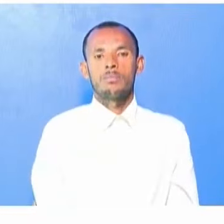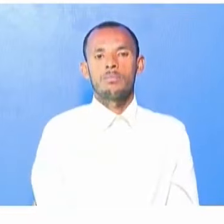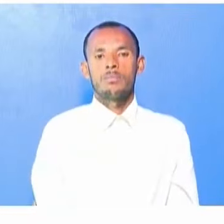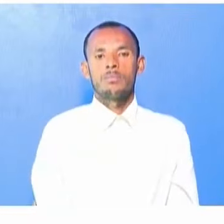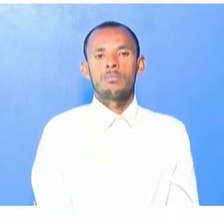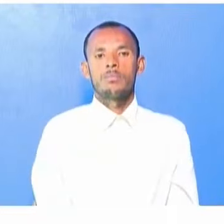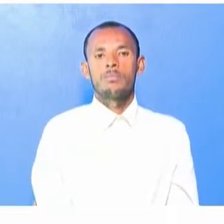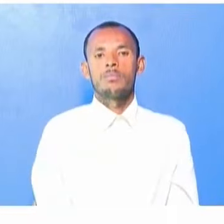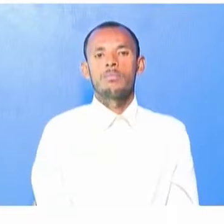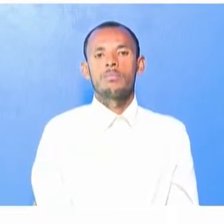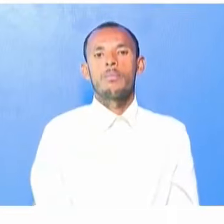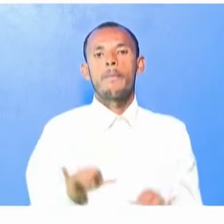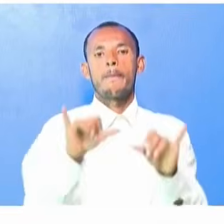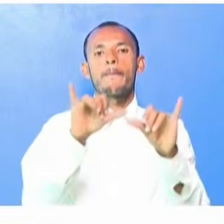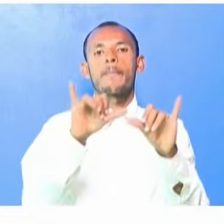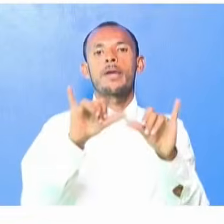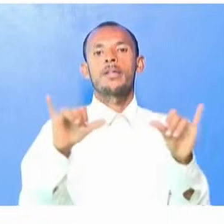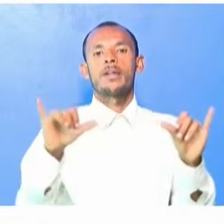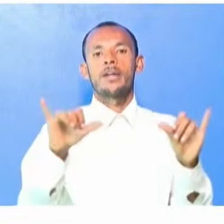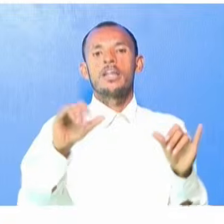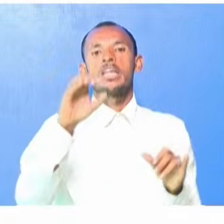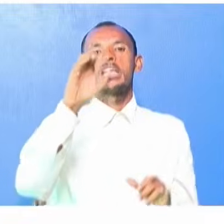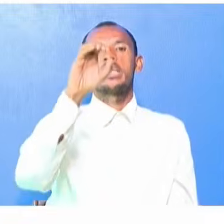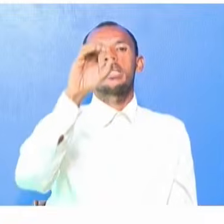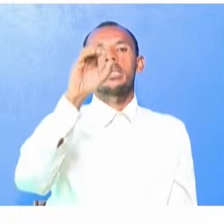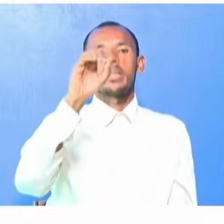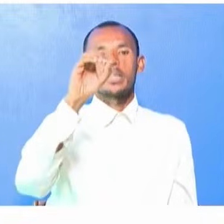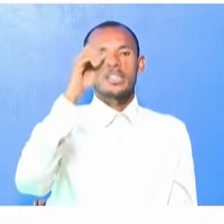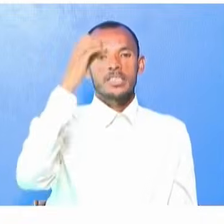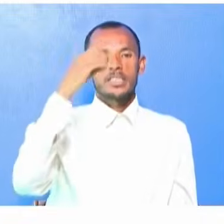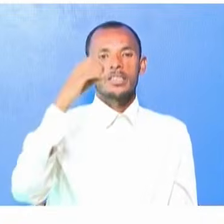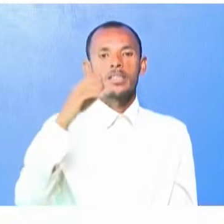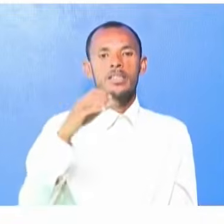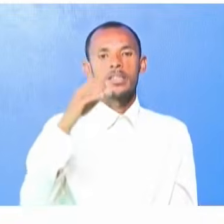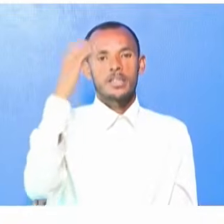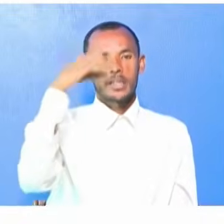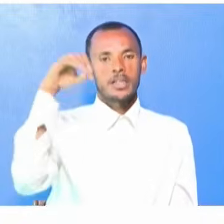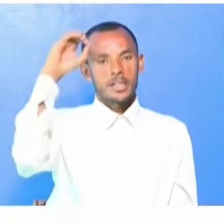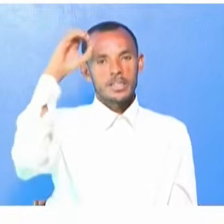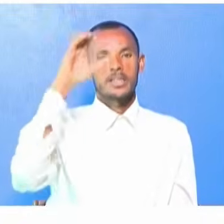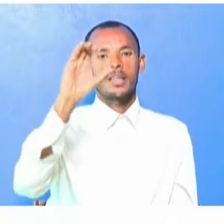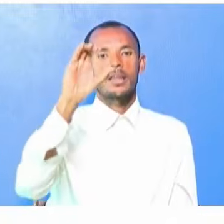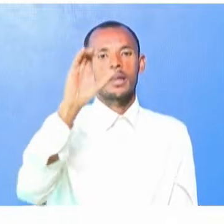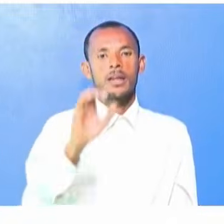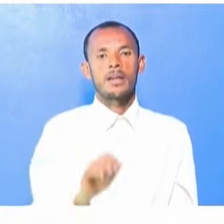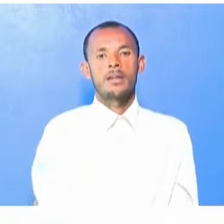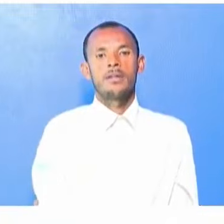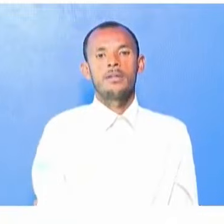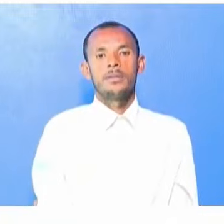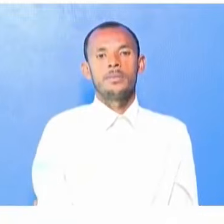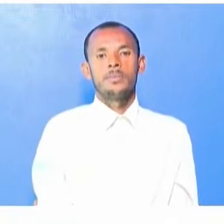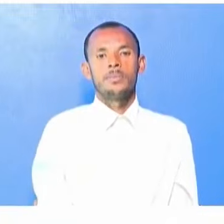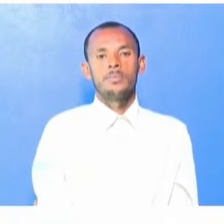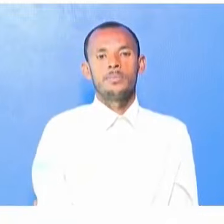is measured in degree centigrade. In degree centigrade.